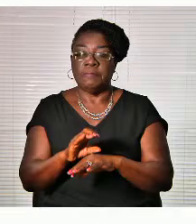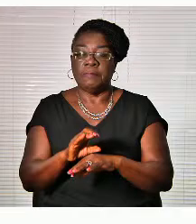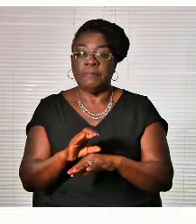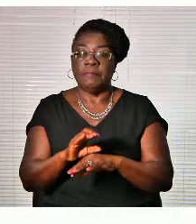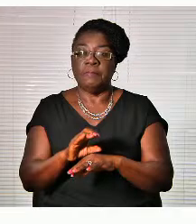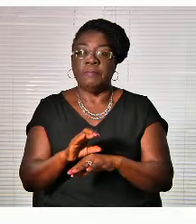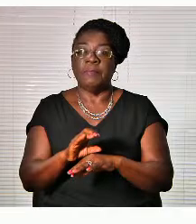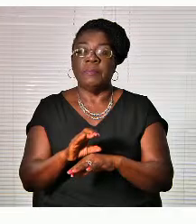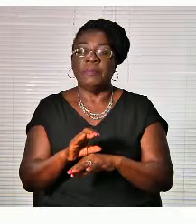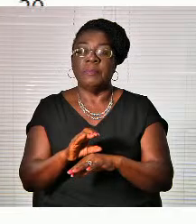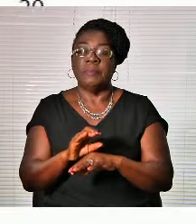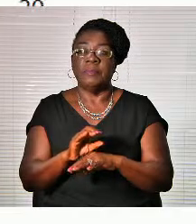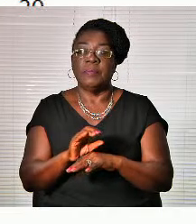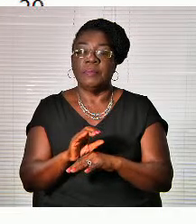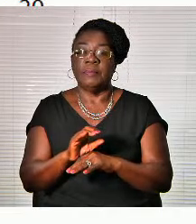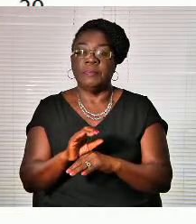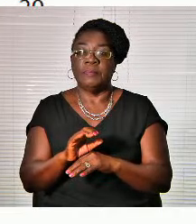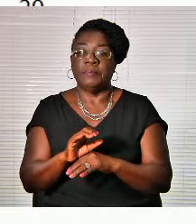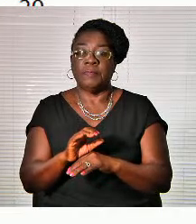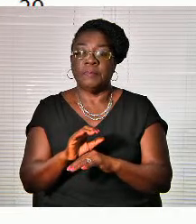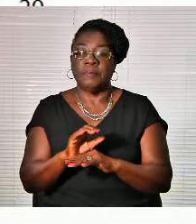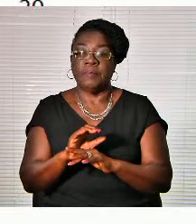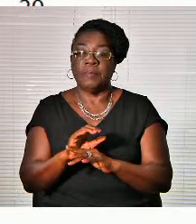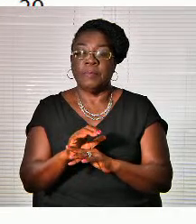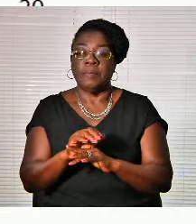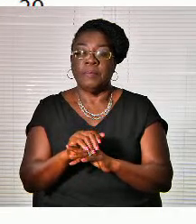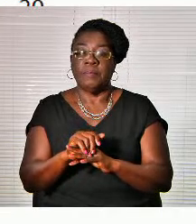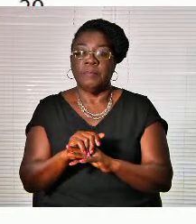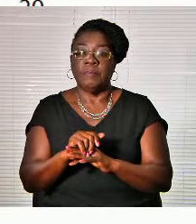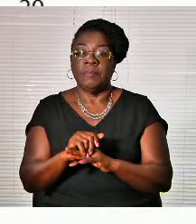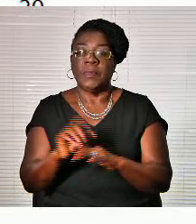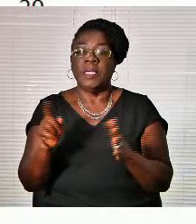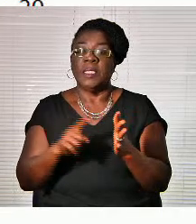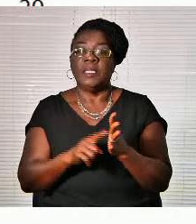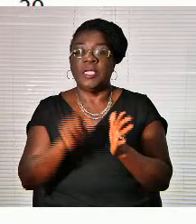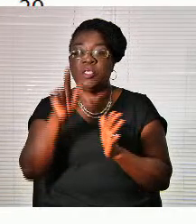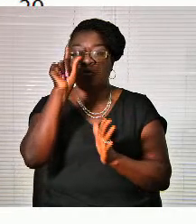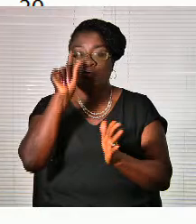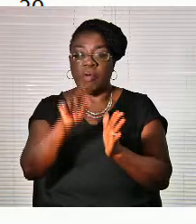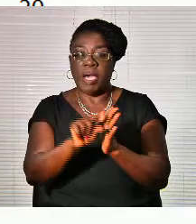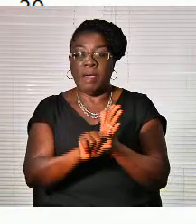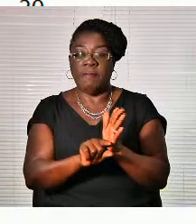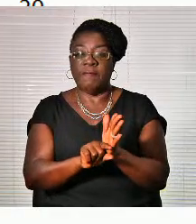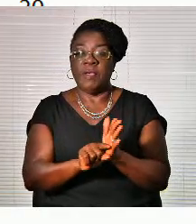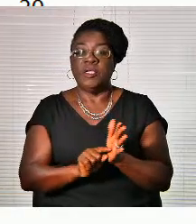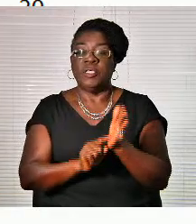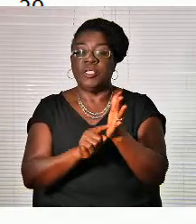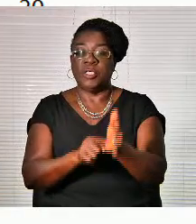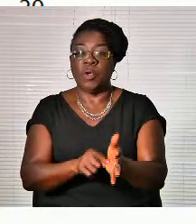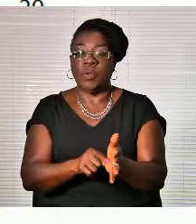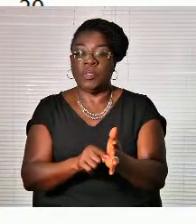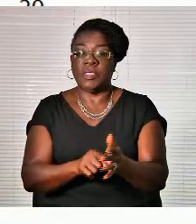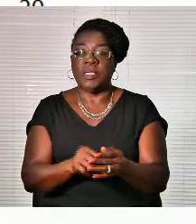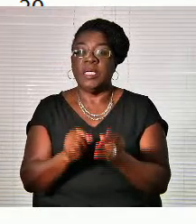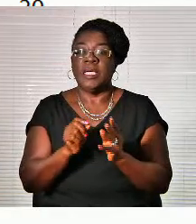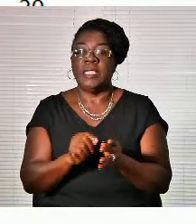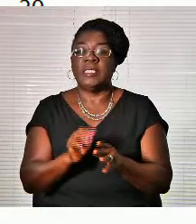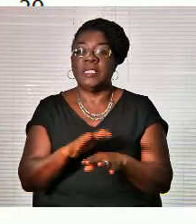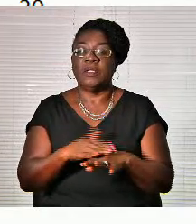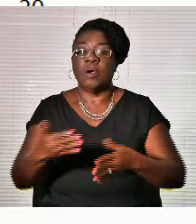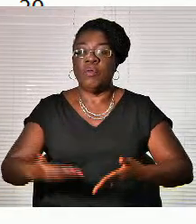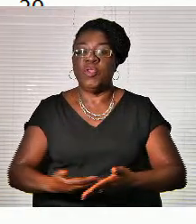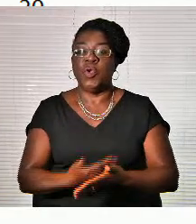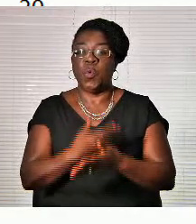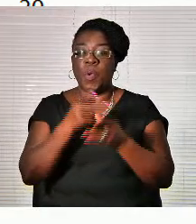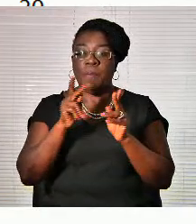Next slide. This graph shows incident or new